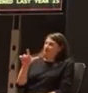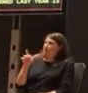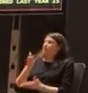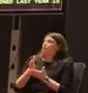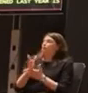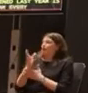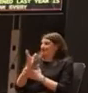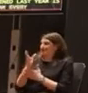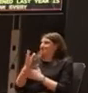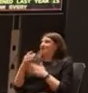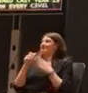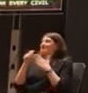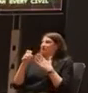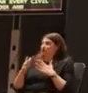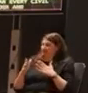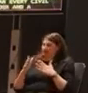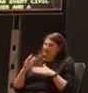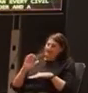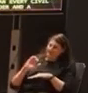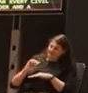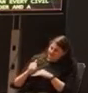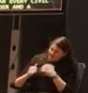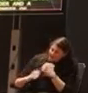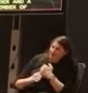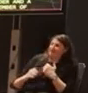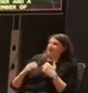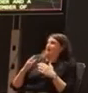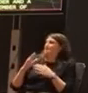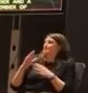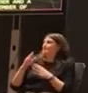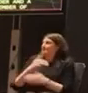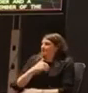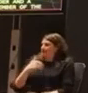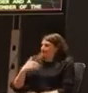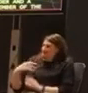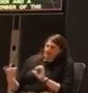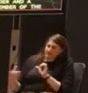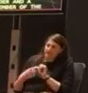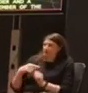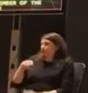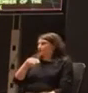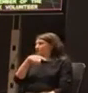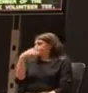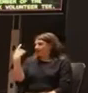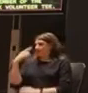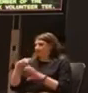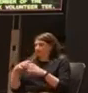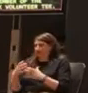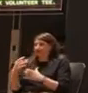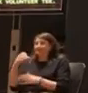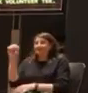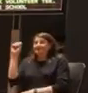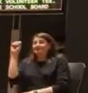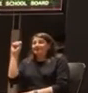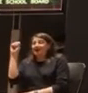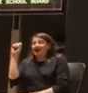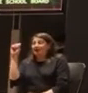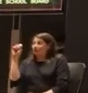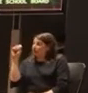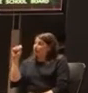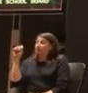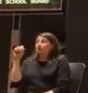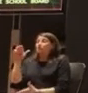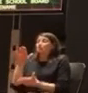and a founding member of the first black sorority. The Seattle School Board voted to rename the